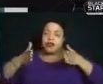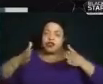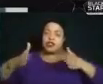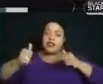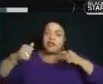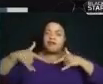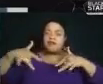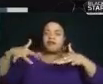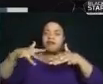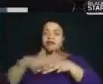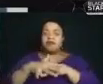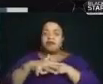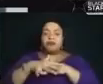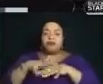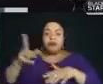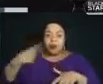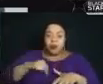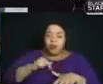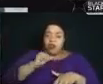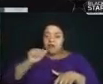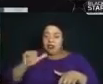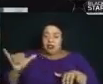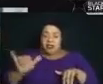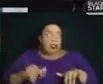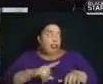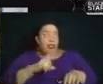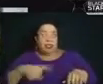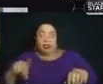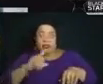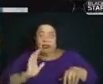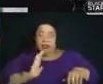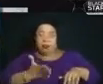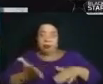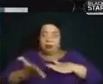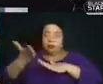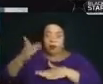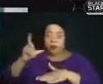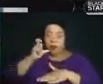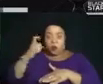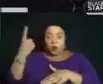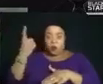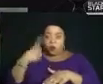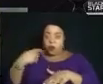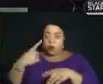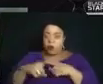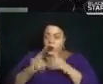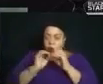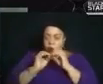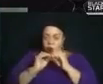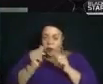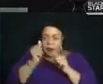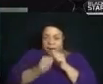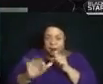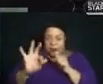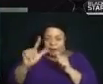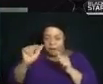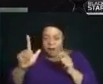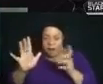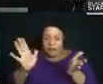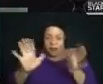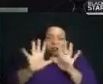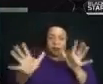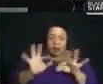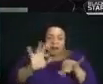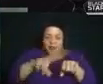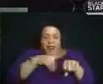mend every flaw of this nation. The abolitionists, those who fought against lynching, those who have stood